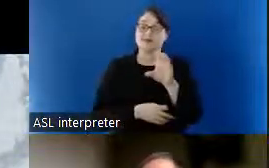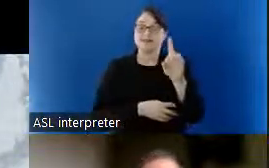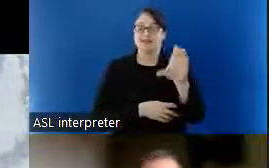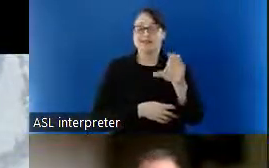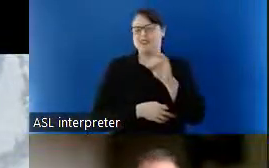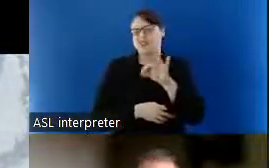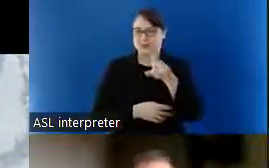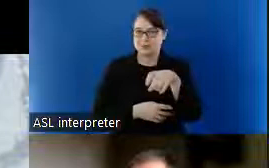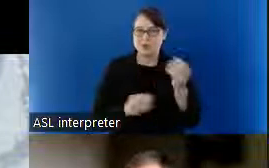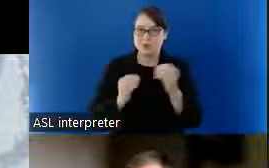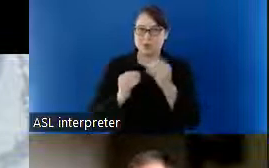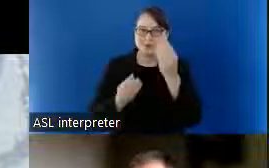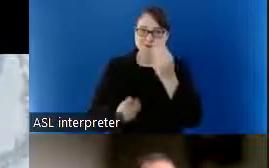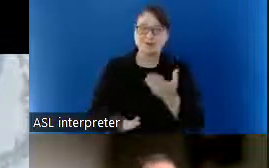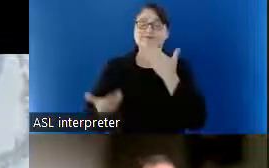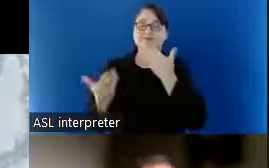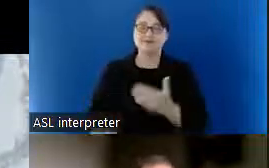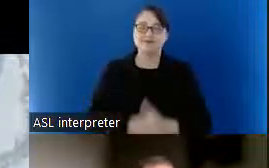information. Thank you.